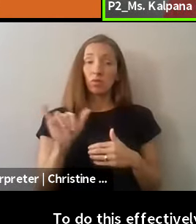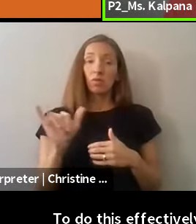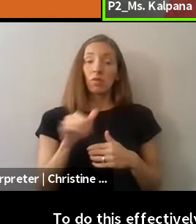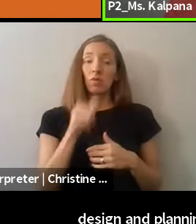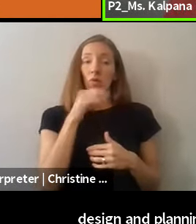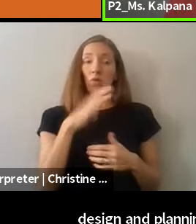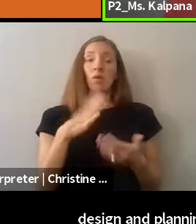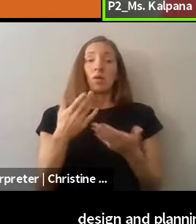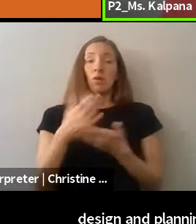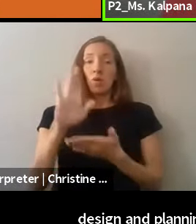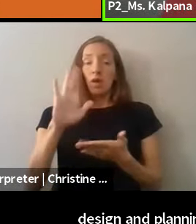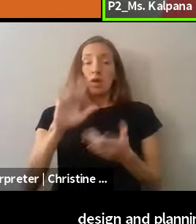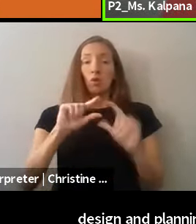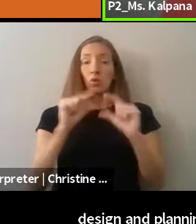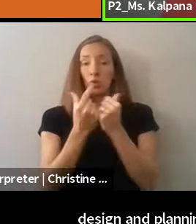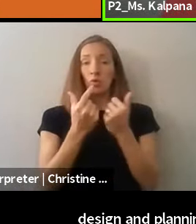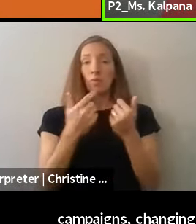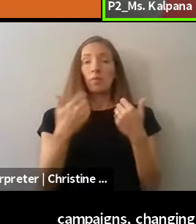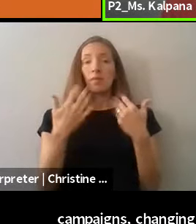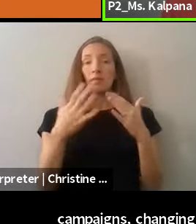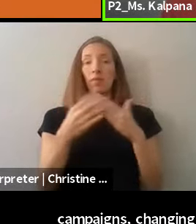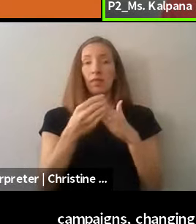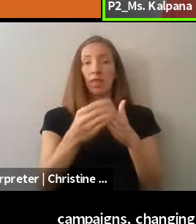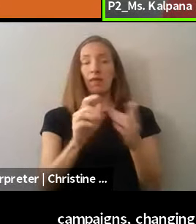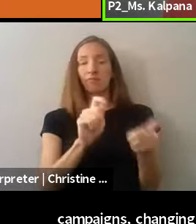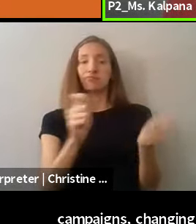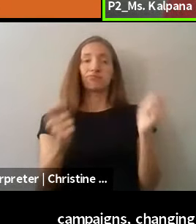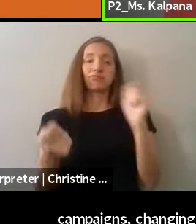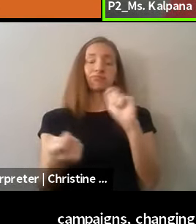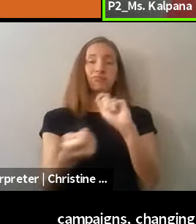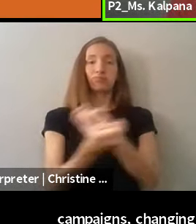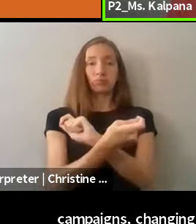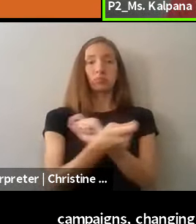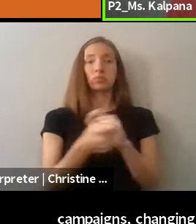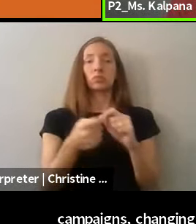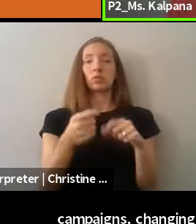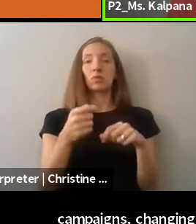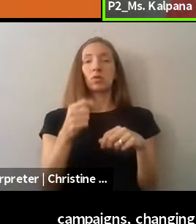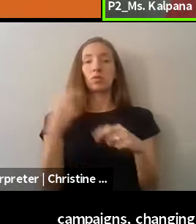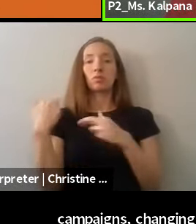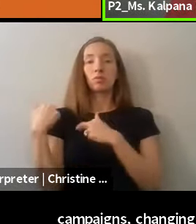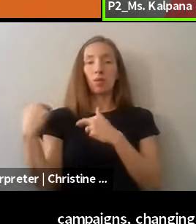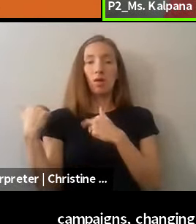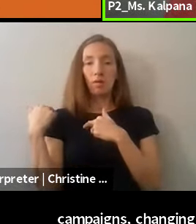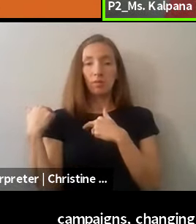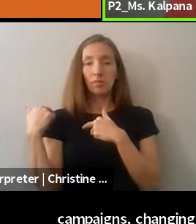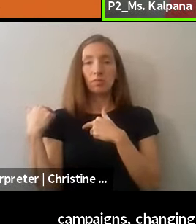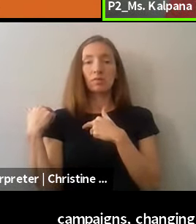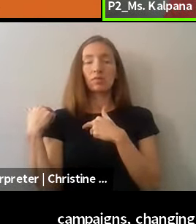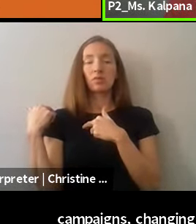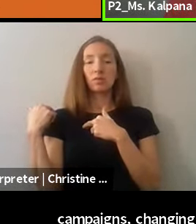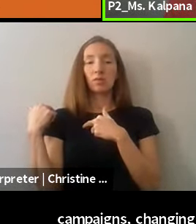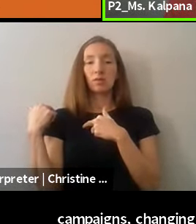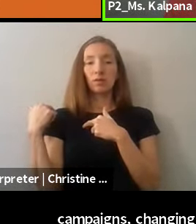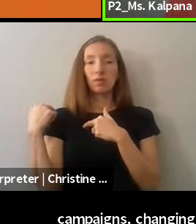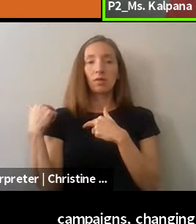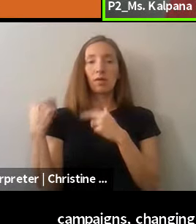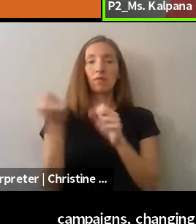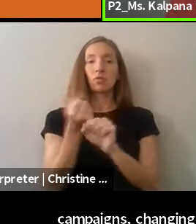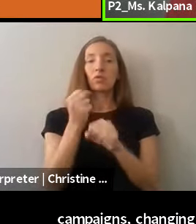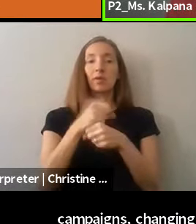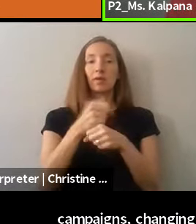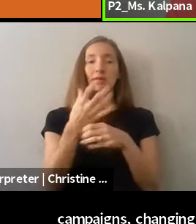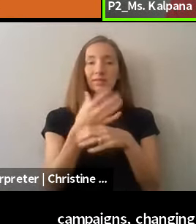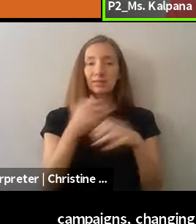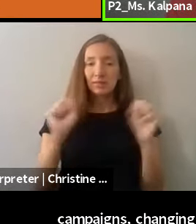by shifting the responsibility of creating safety and inclusion from individual women to a wide